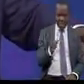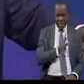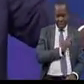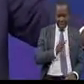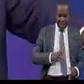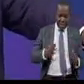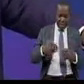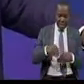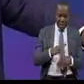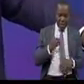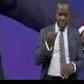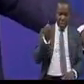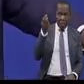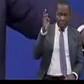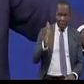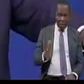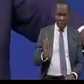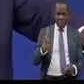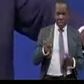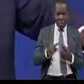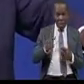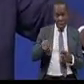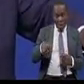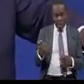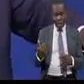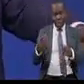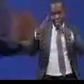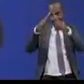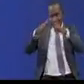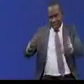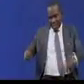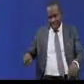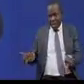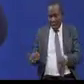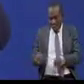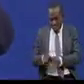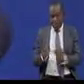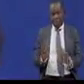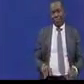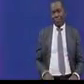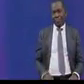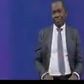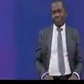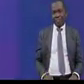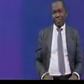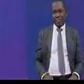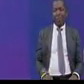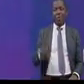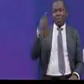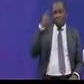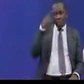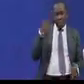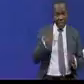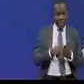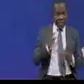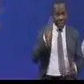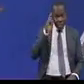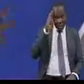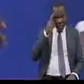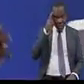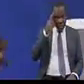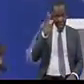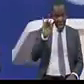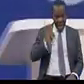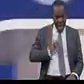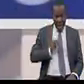cities also. Other cities also. For therefore am I sent. The